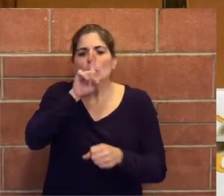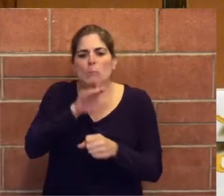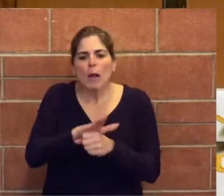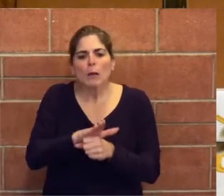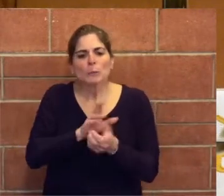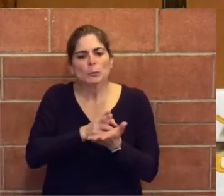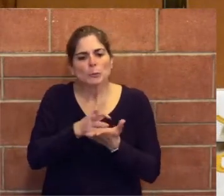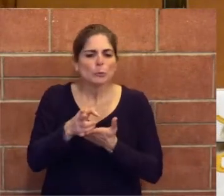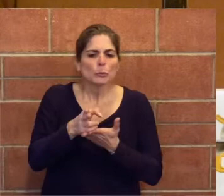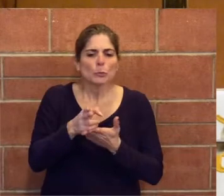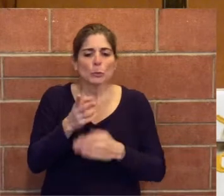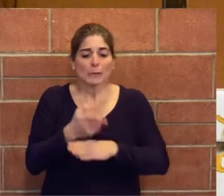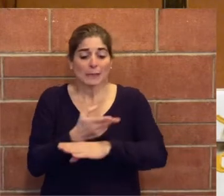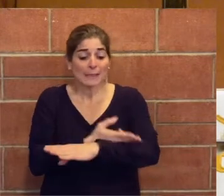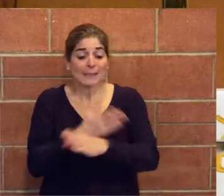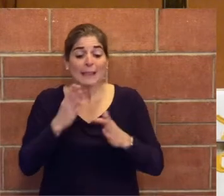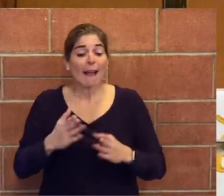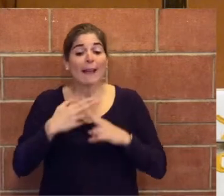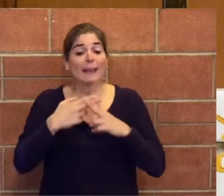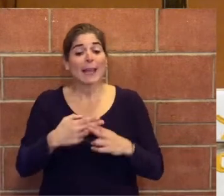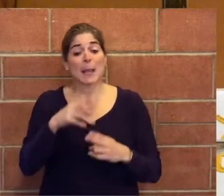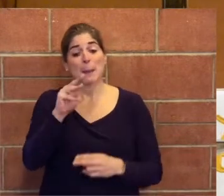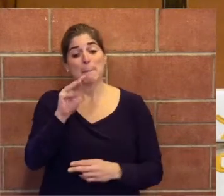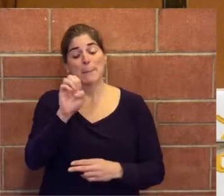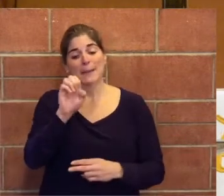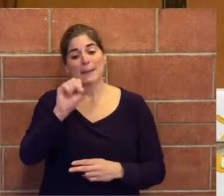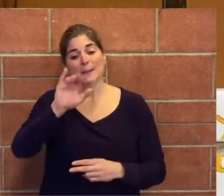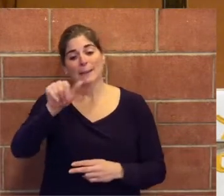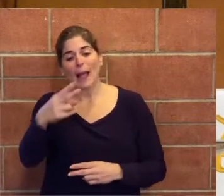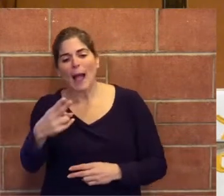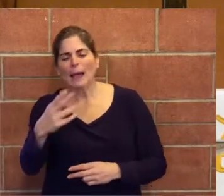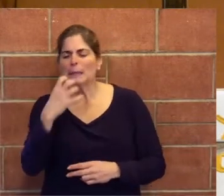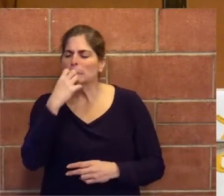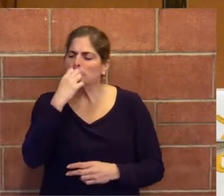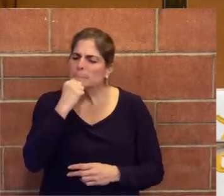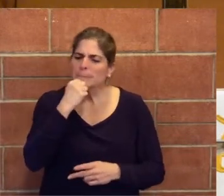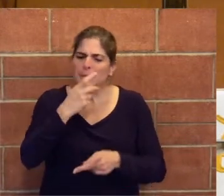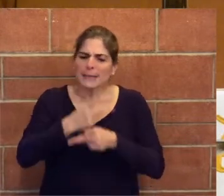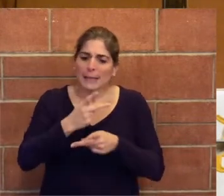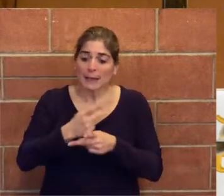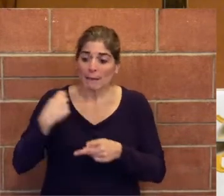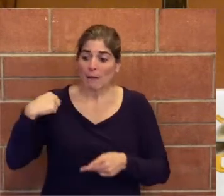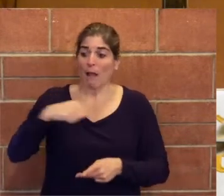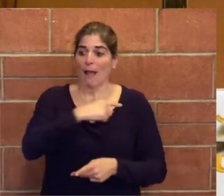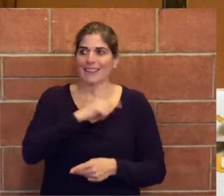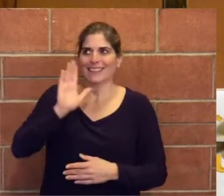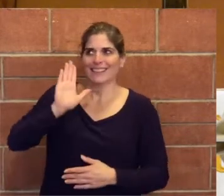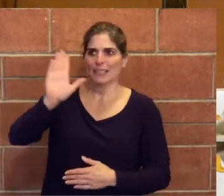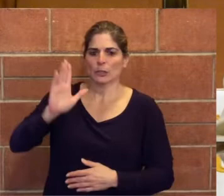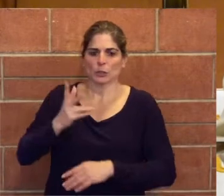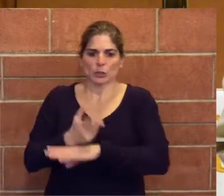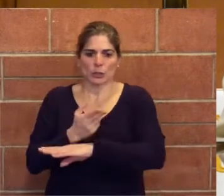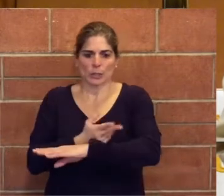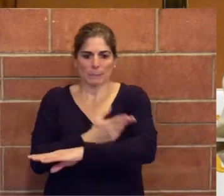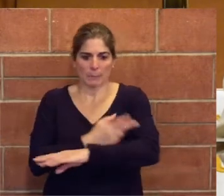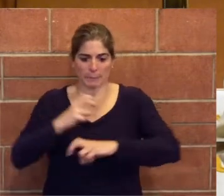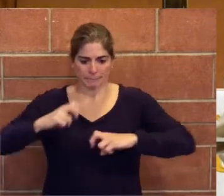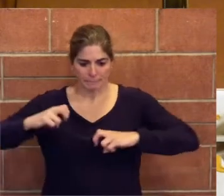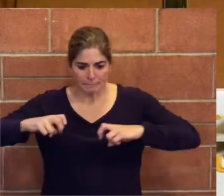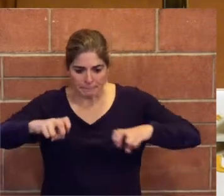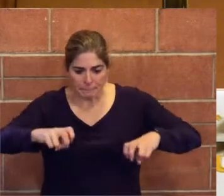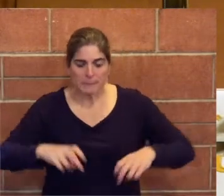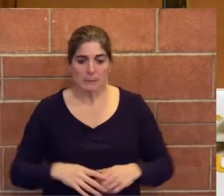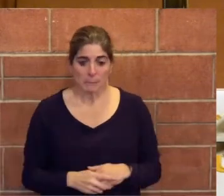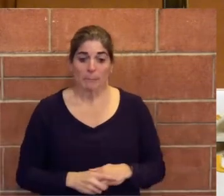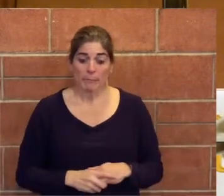provide the true shepherd, the Messiah, to care for the sheep. The entire